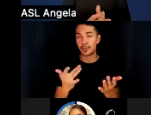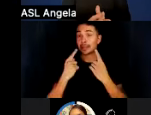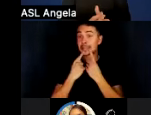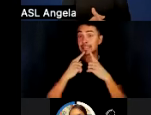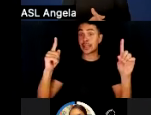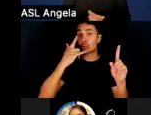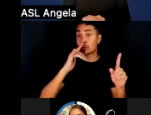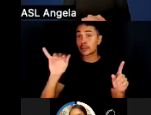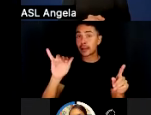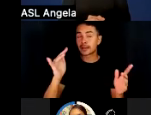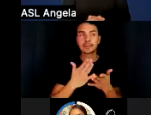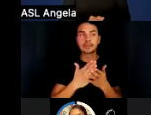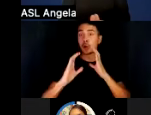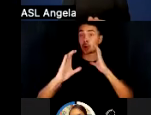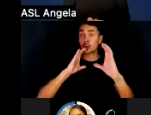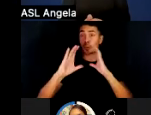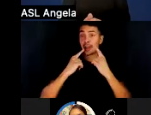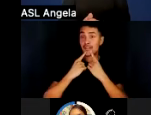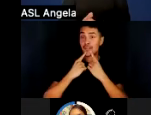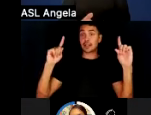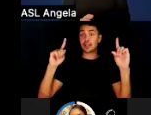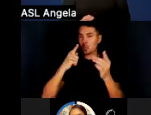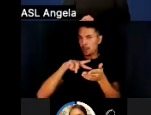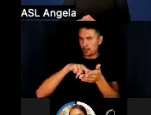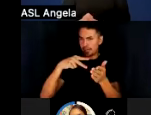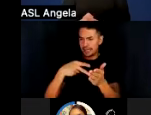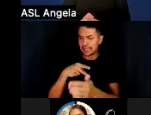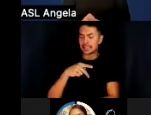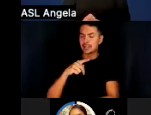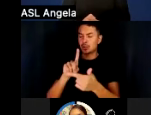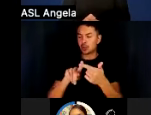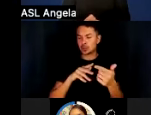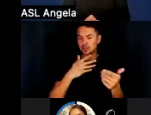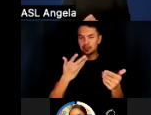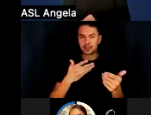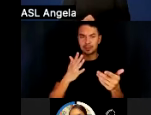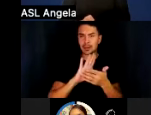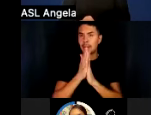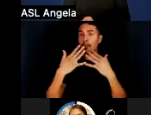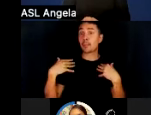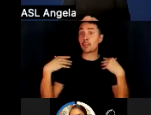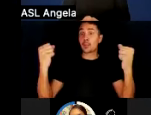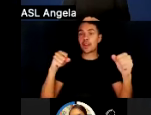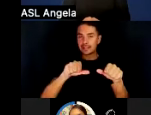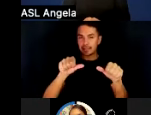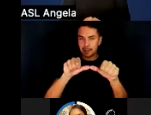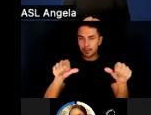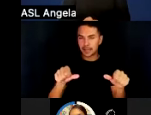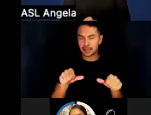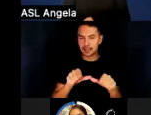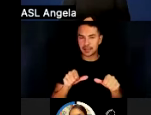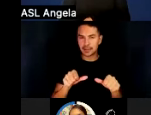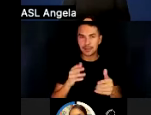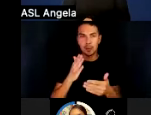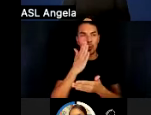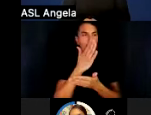will we communicate effectively, and what does it mean to be brave in this space, and what are the things we